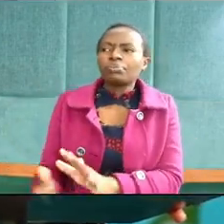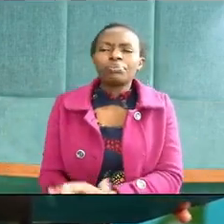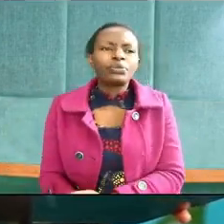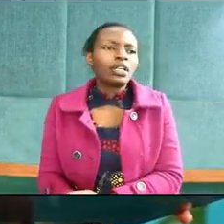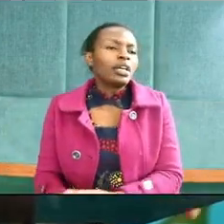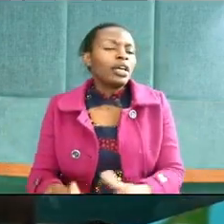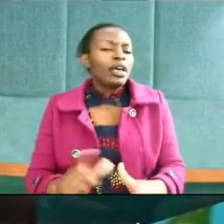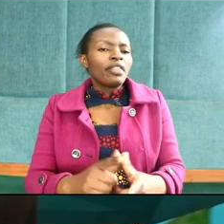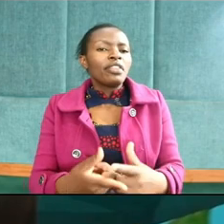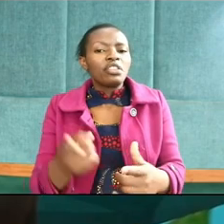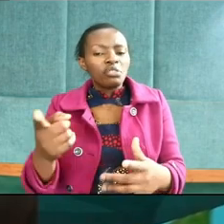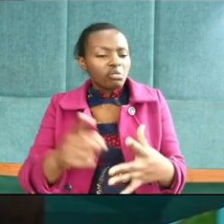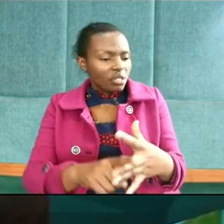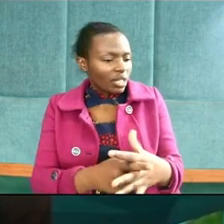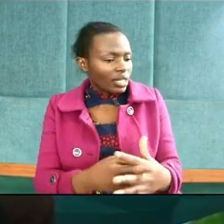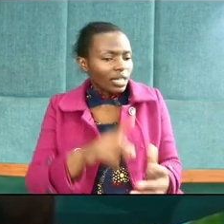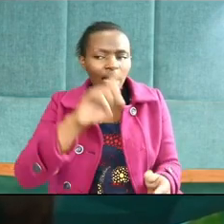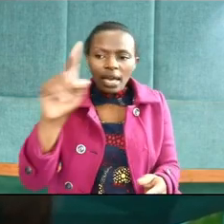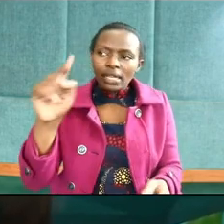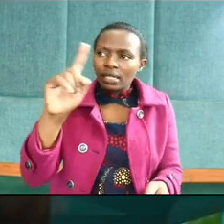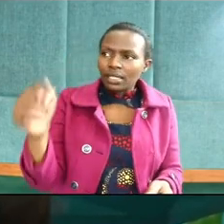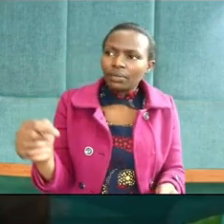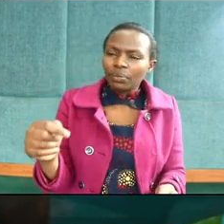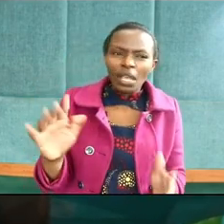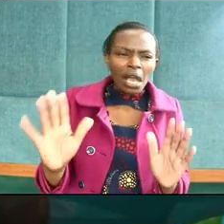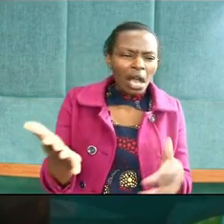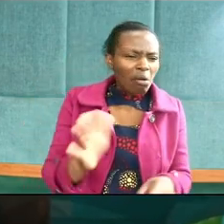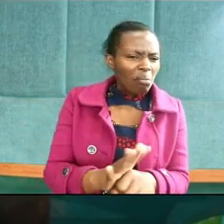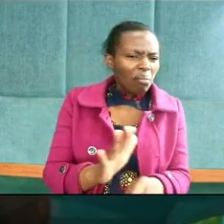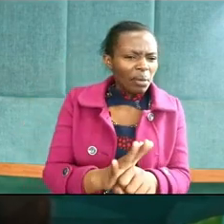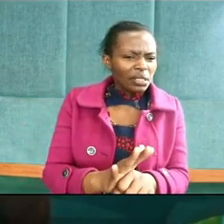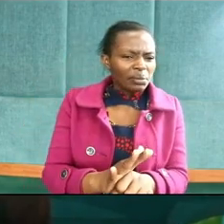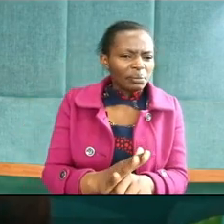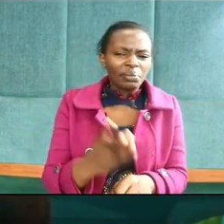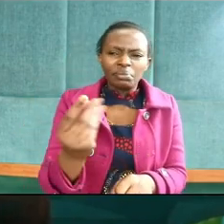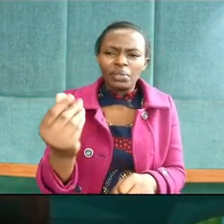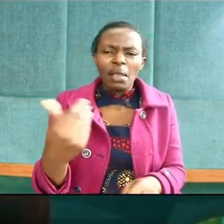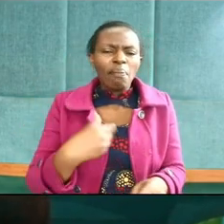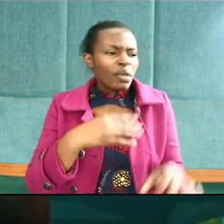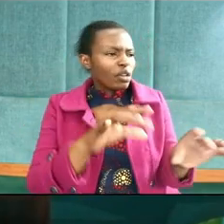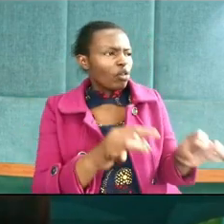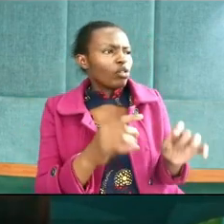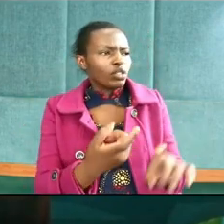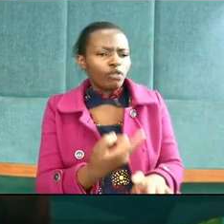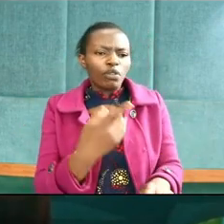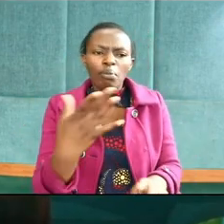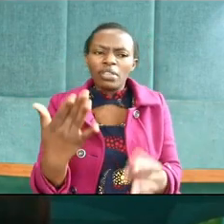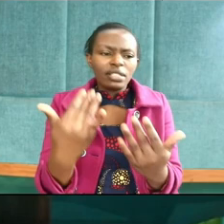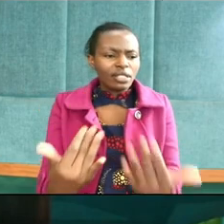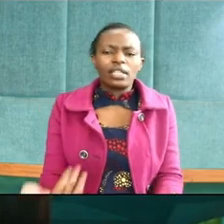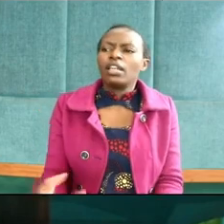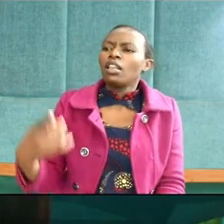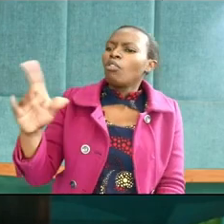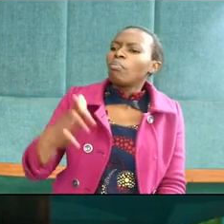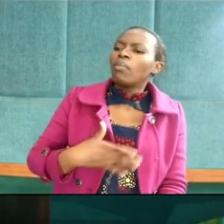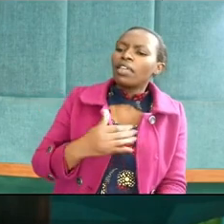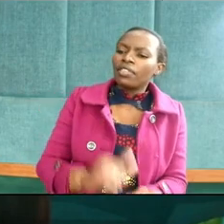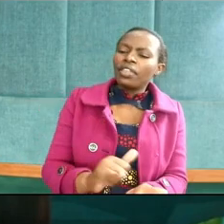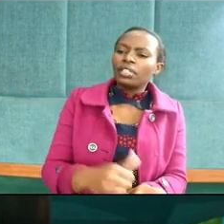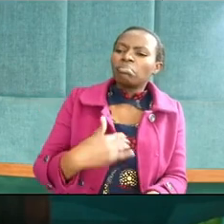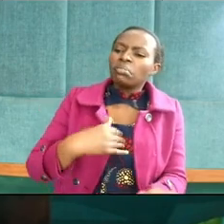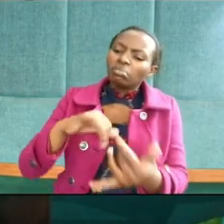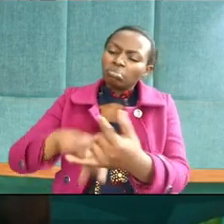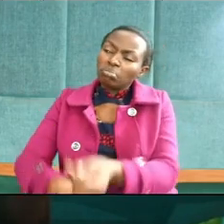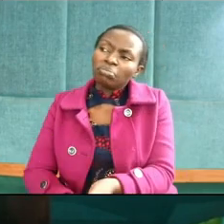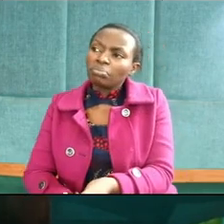And you begin asking yourself question: did I get so many thousands and millions of shillings from my daughter's